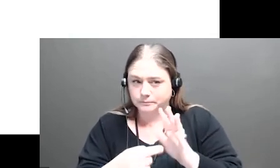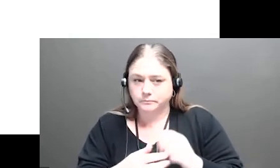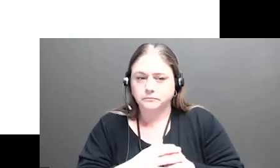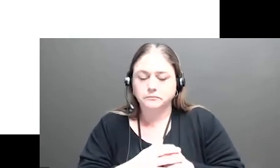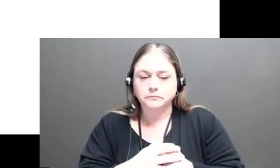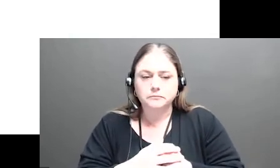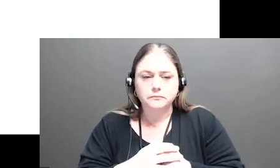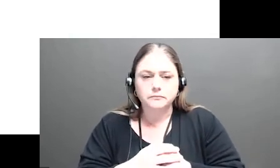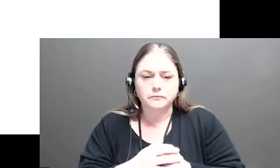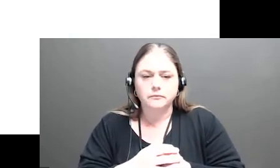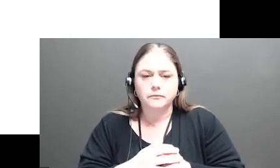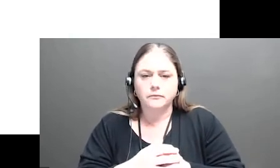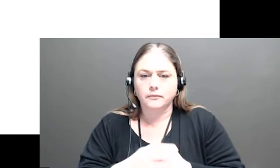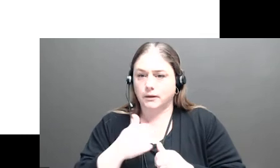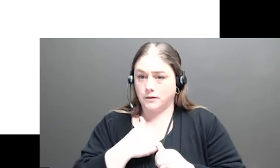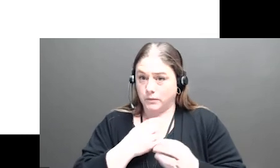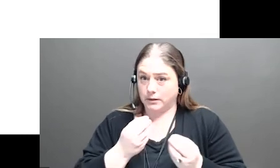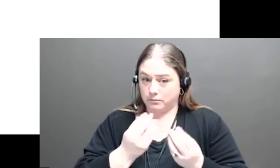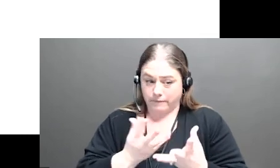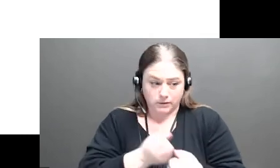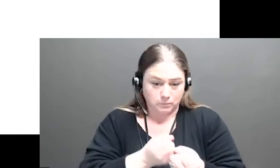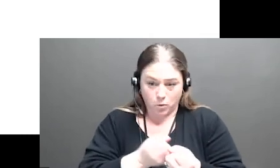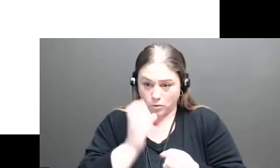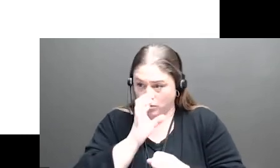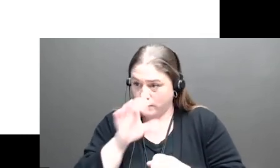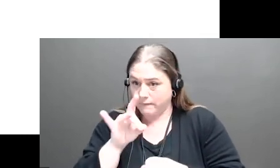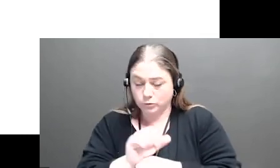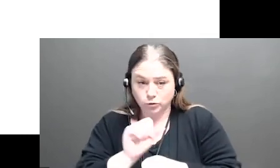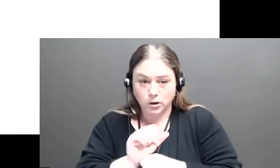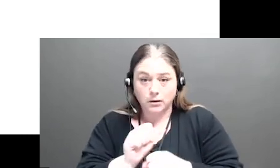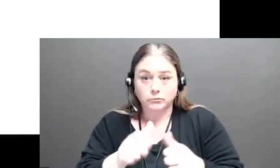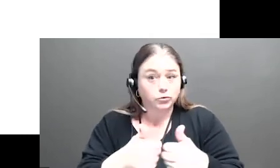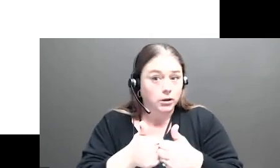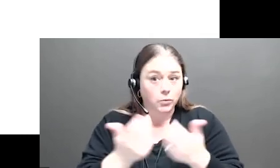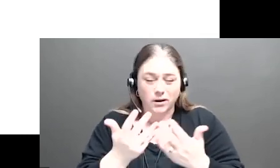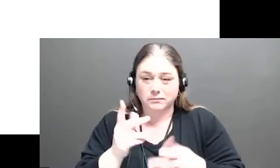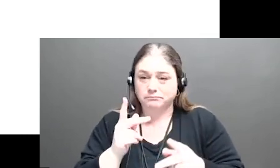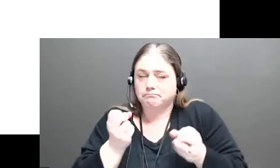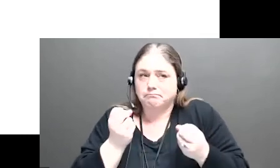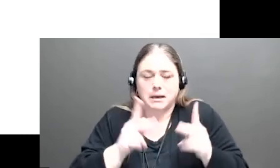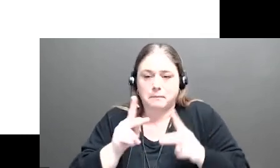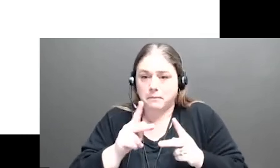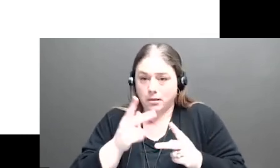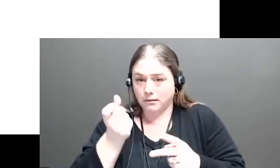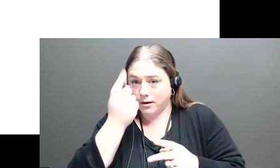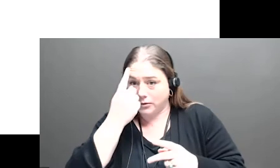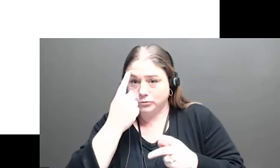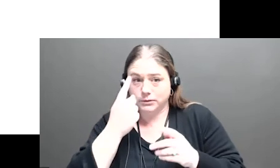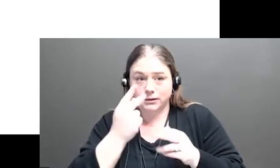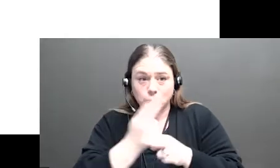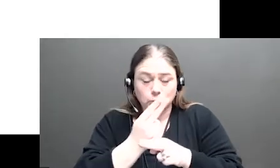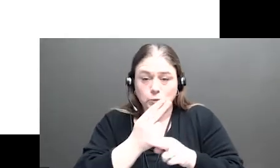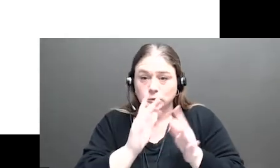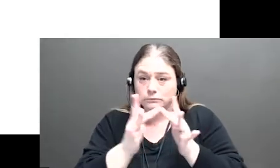as employment service providers find today is low digital literacy in many of the participants that we serve. So they may